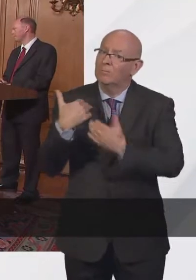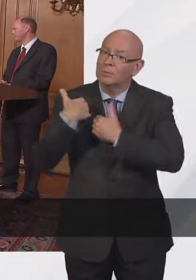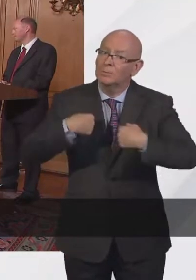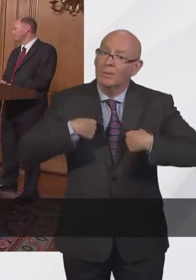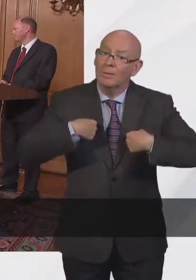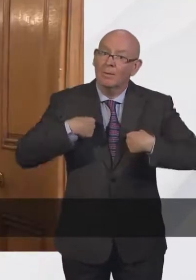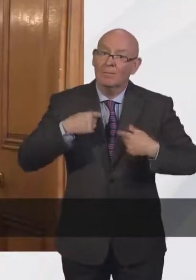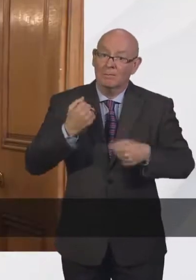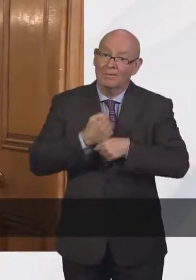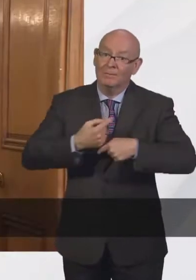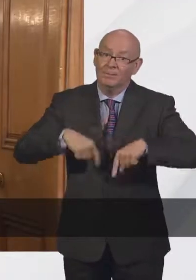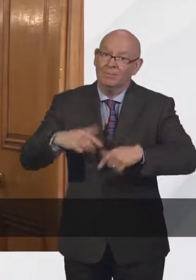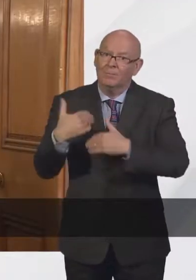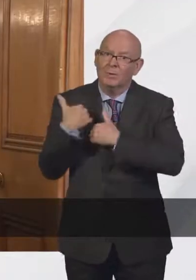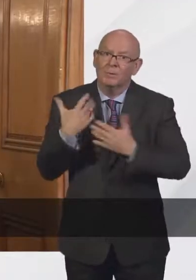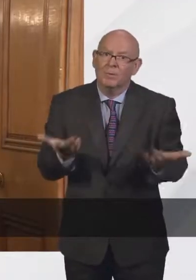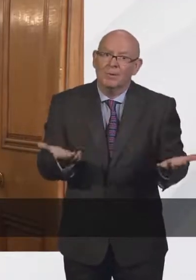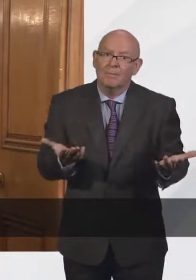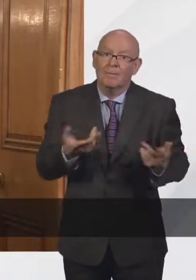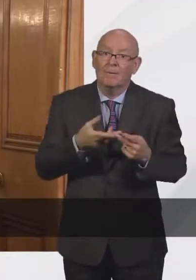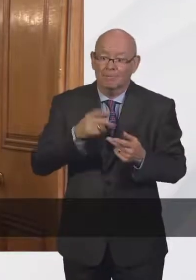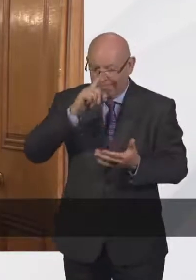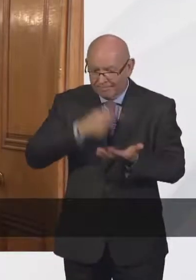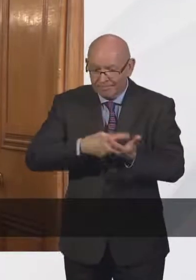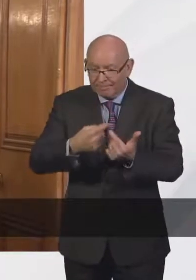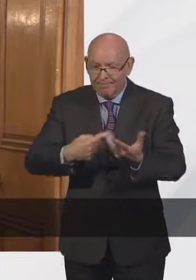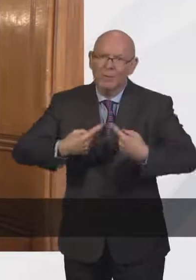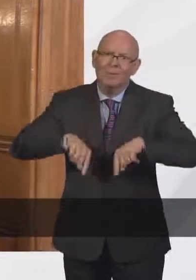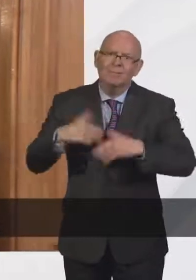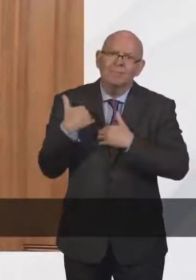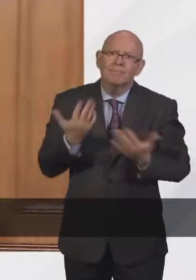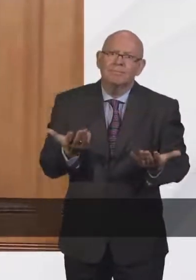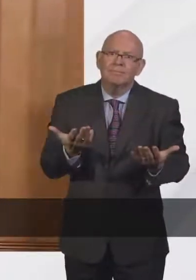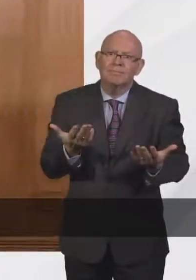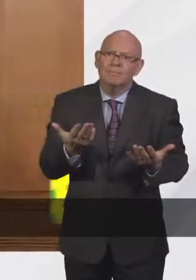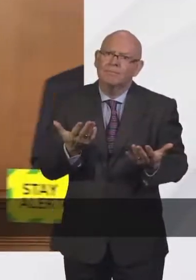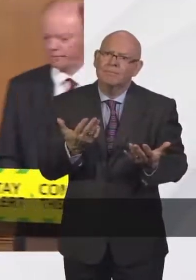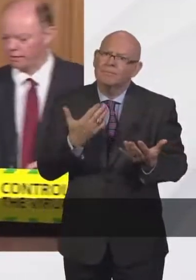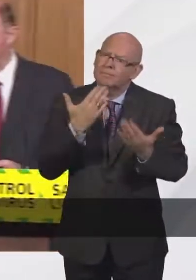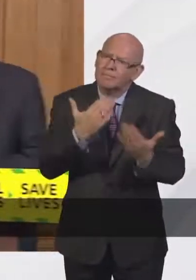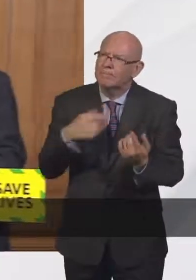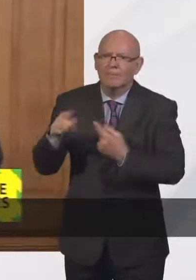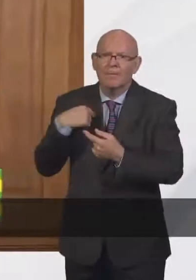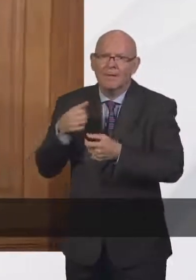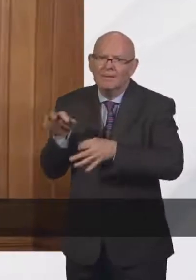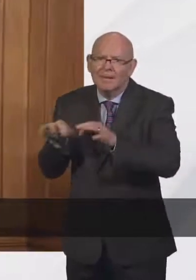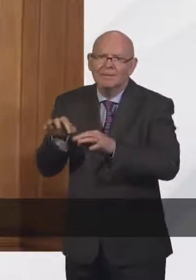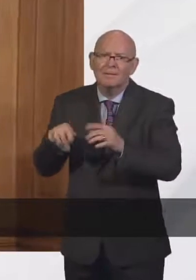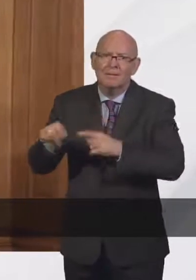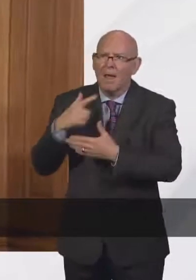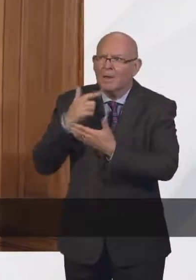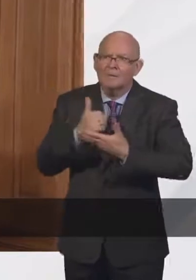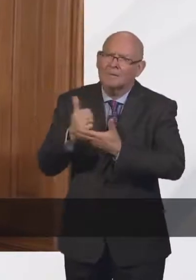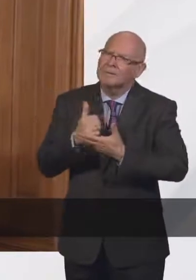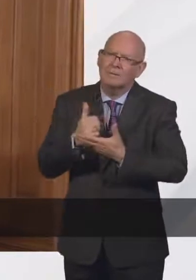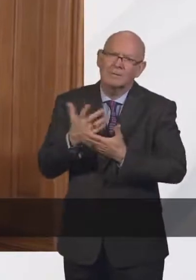our responsibility to choose. On the 2 metres, I mean, one of many answers which I've given